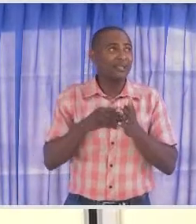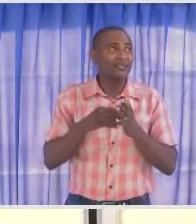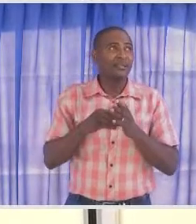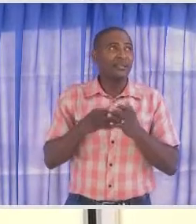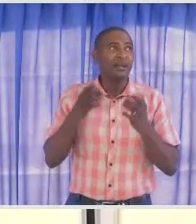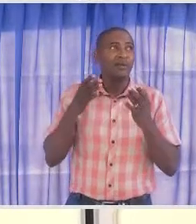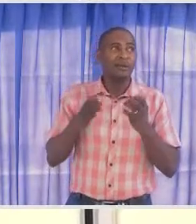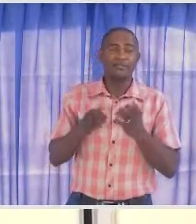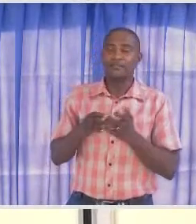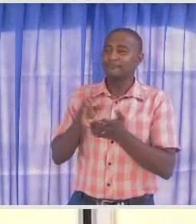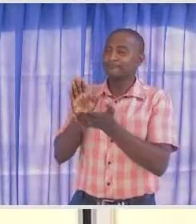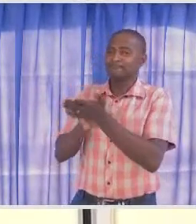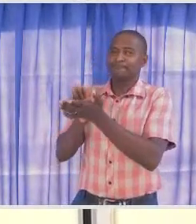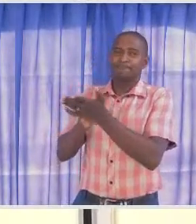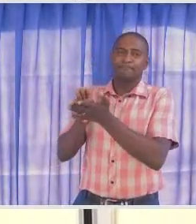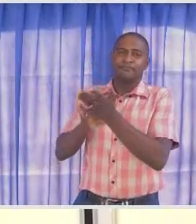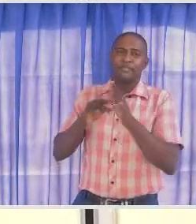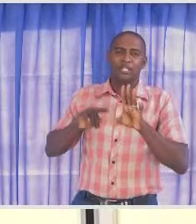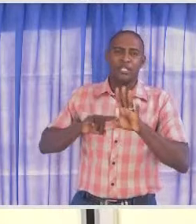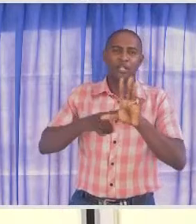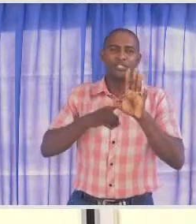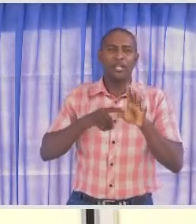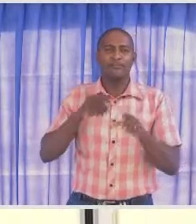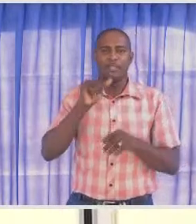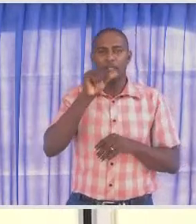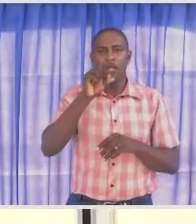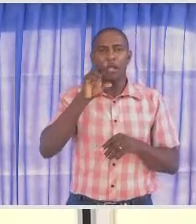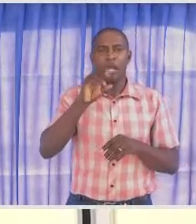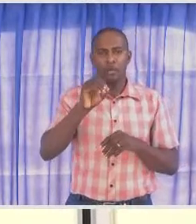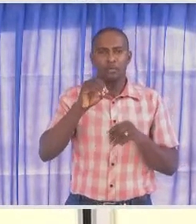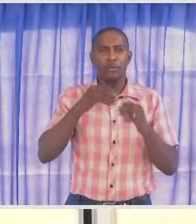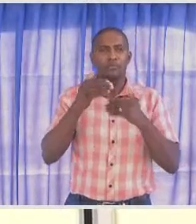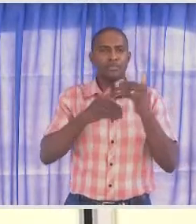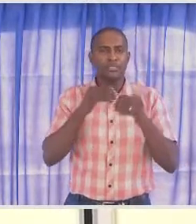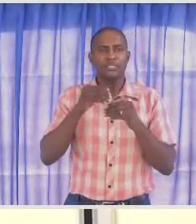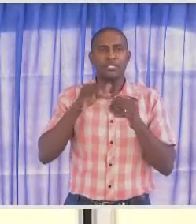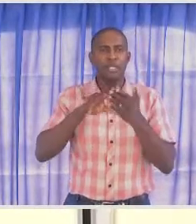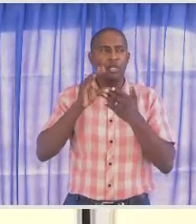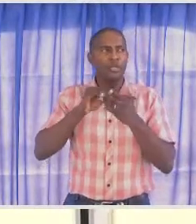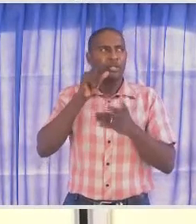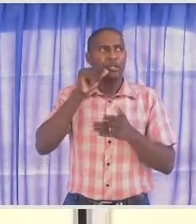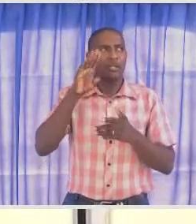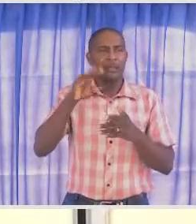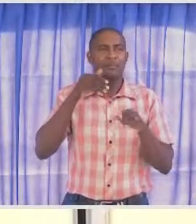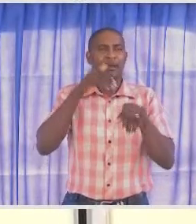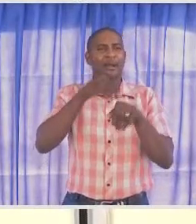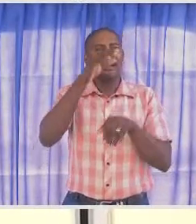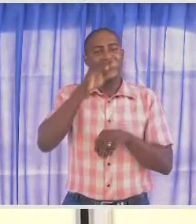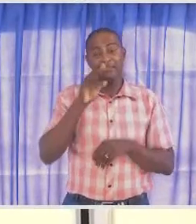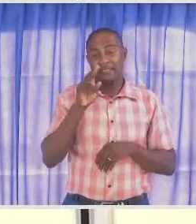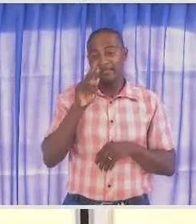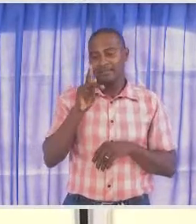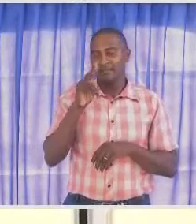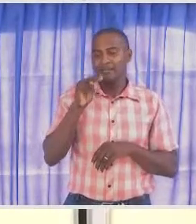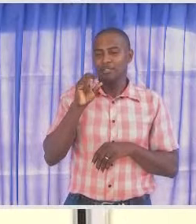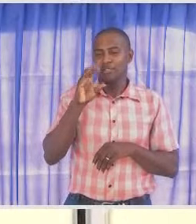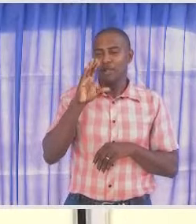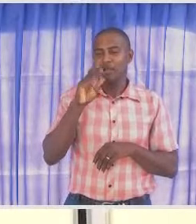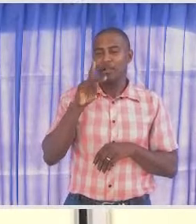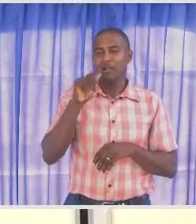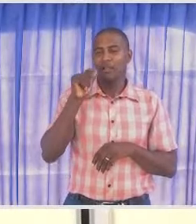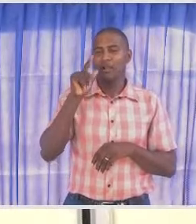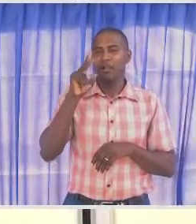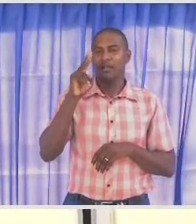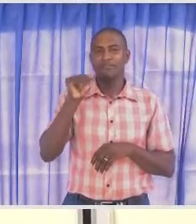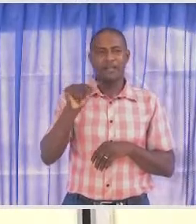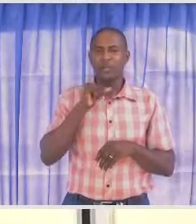the launch of the Agro-Processing Learning Lab at Knockalva. I could not think of a better institution to